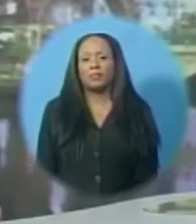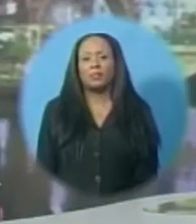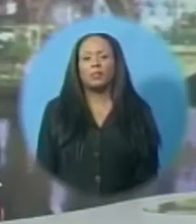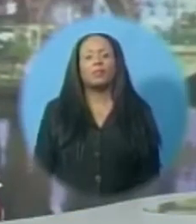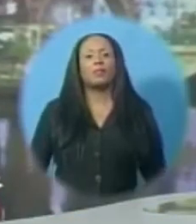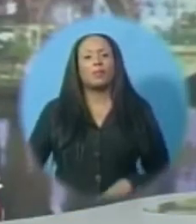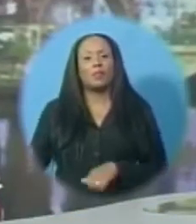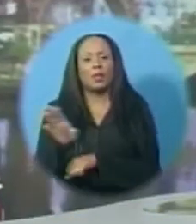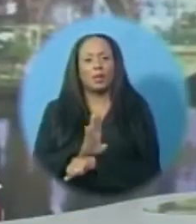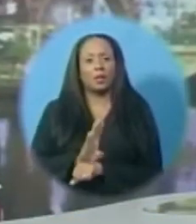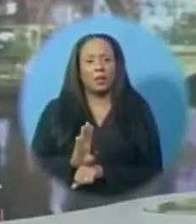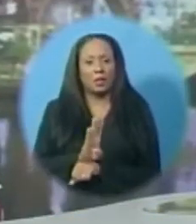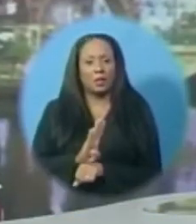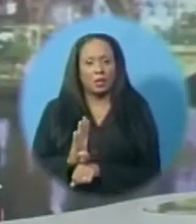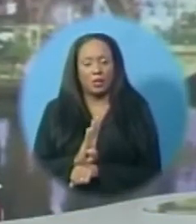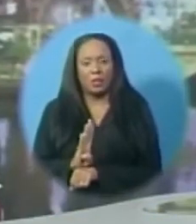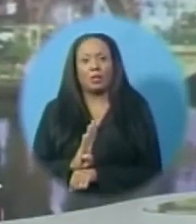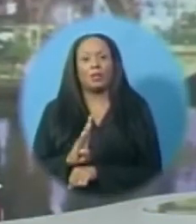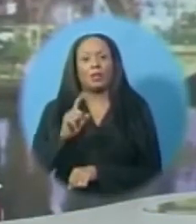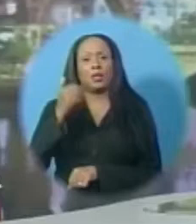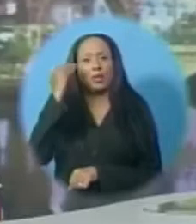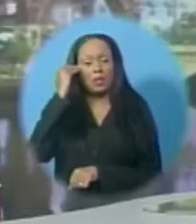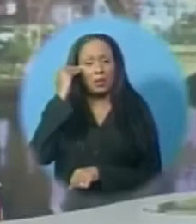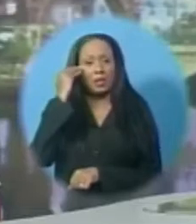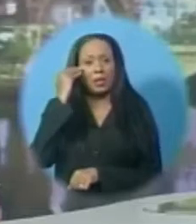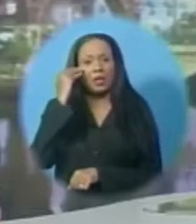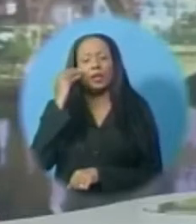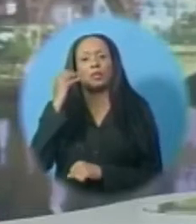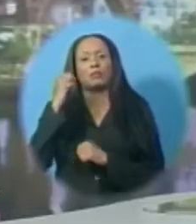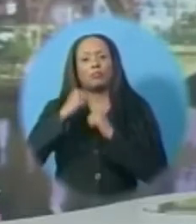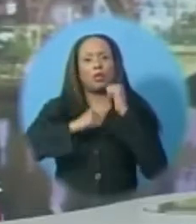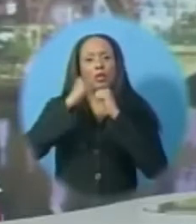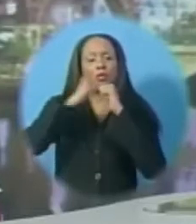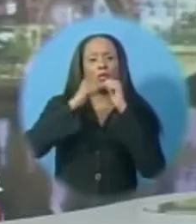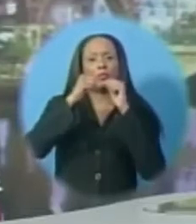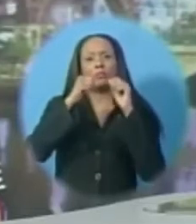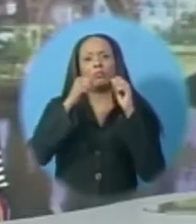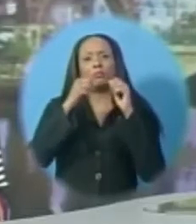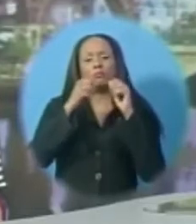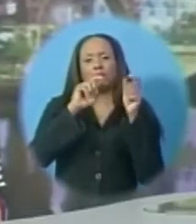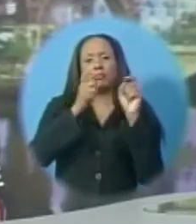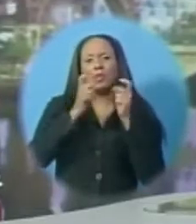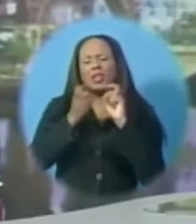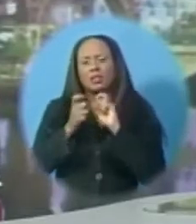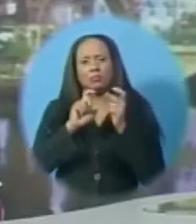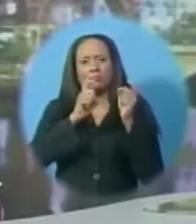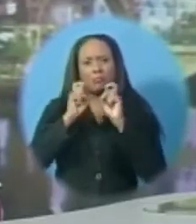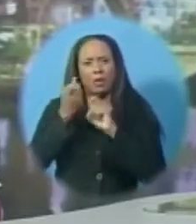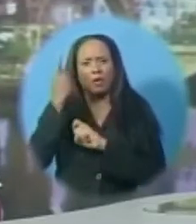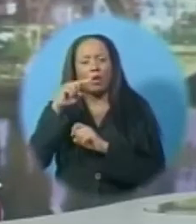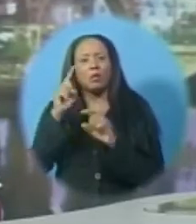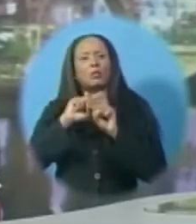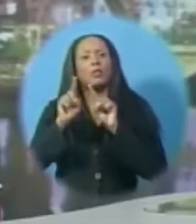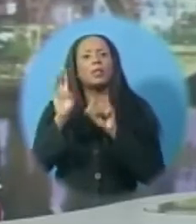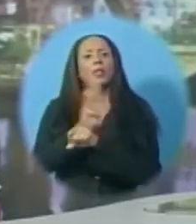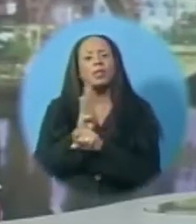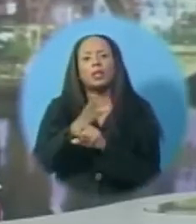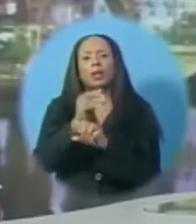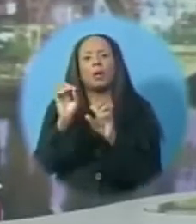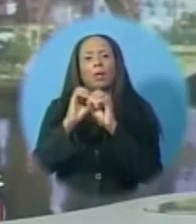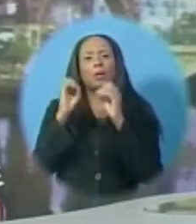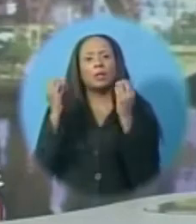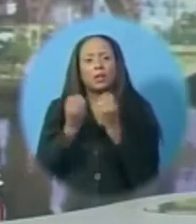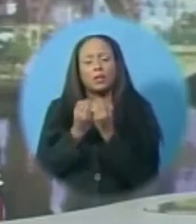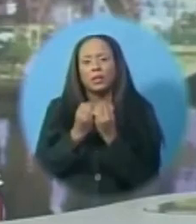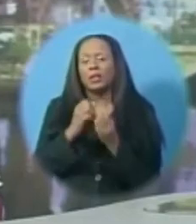being told that structural reform should not be about making cuts alone. According to economist Professor Winston